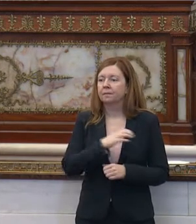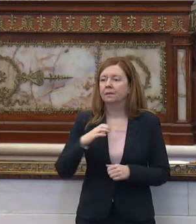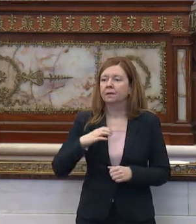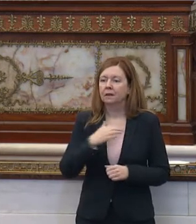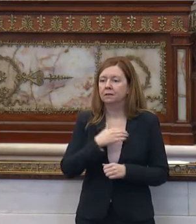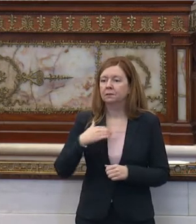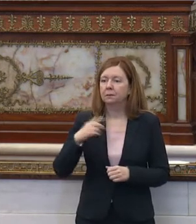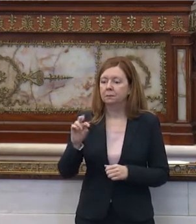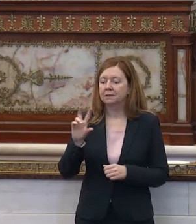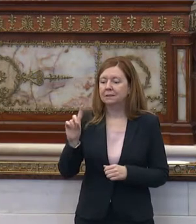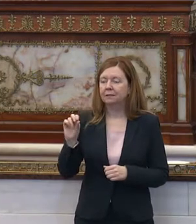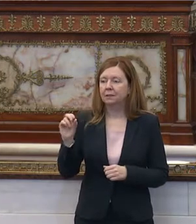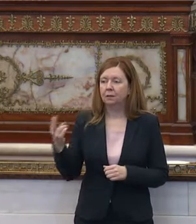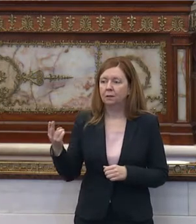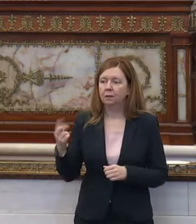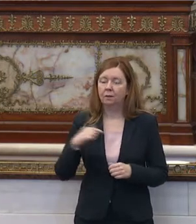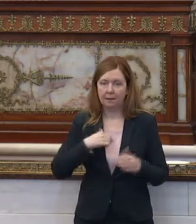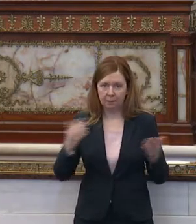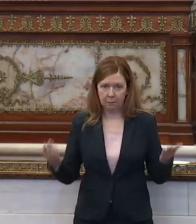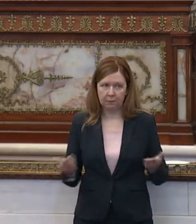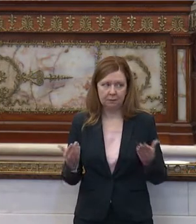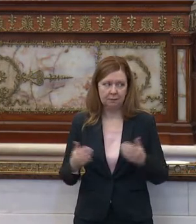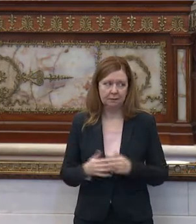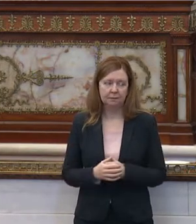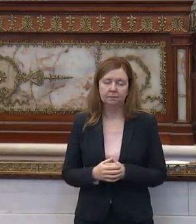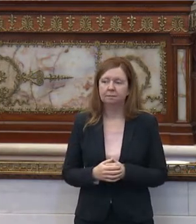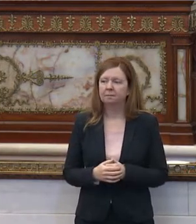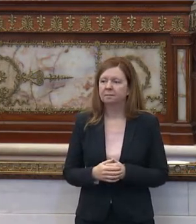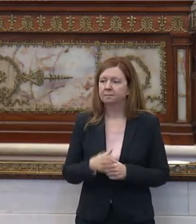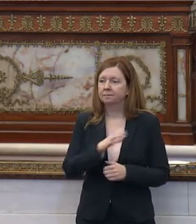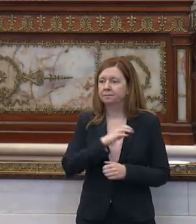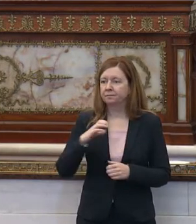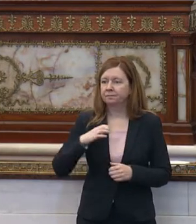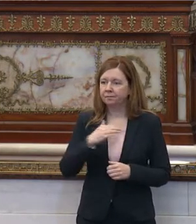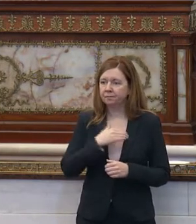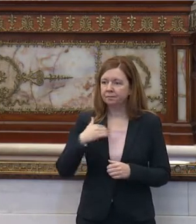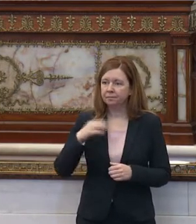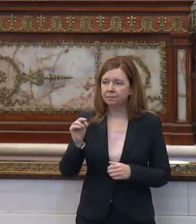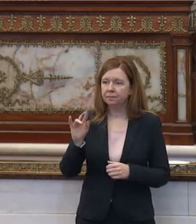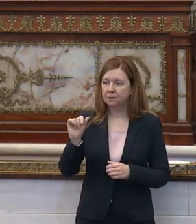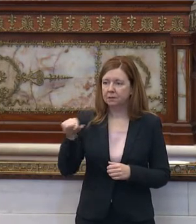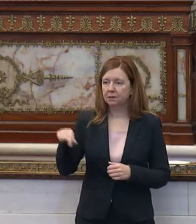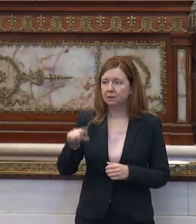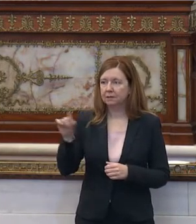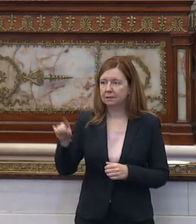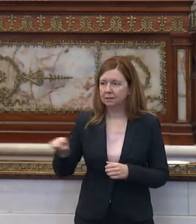Councilmember David L. I'm present. Councilmember Maria Canuna Sanchez.